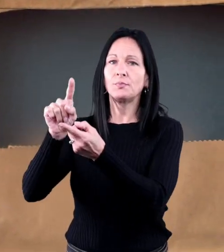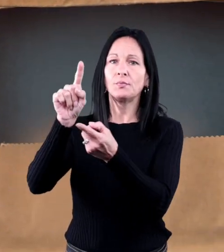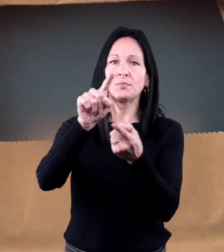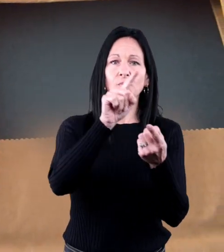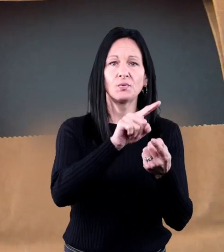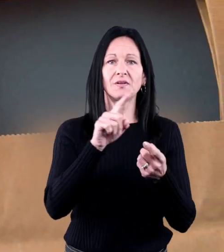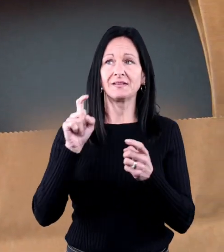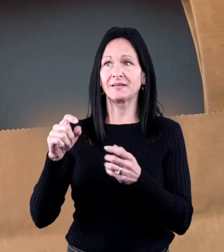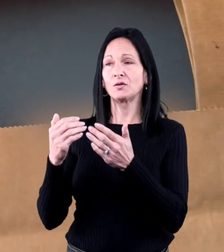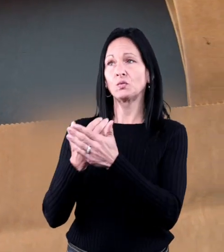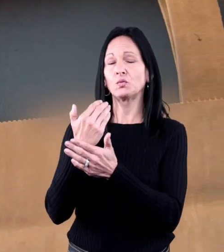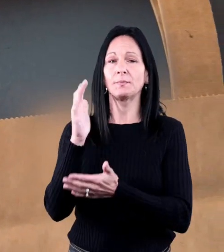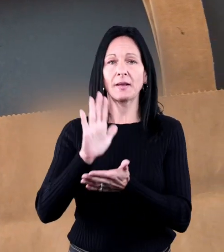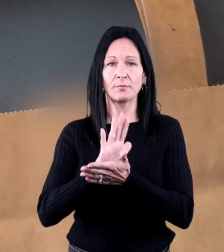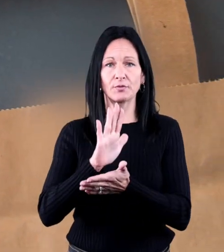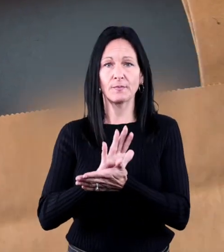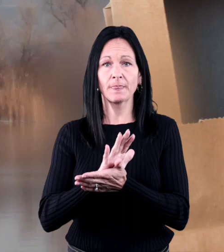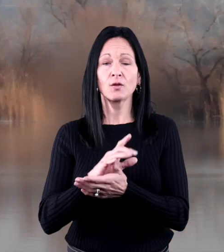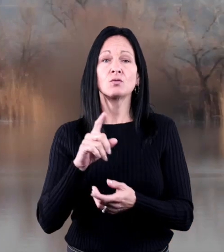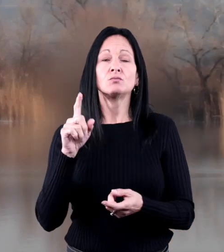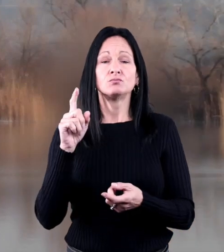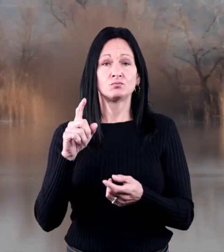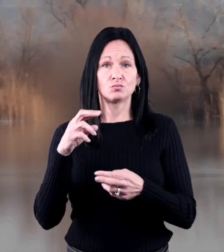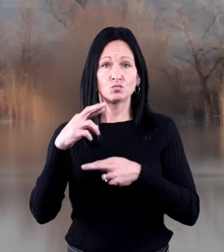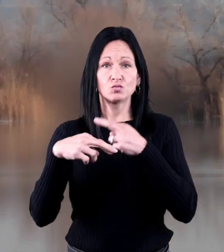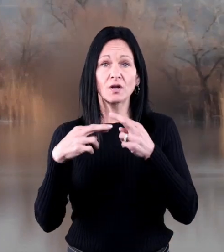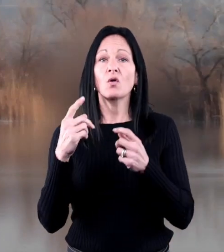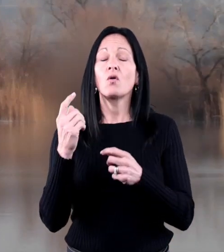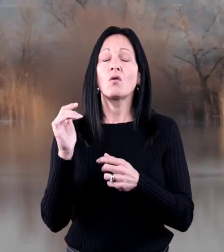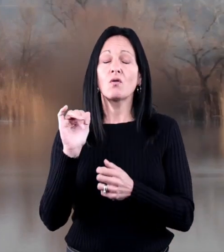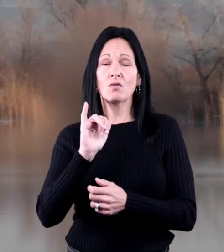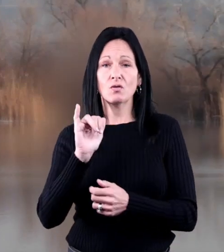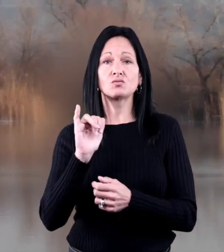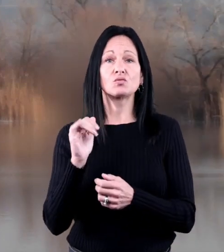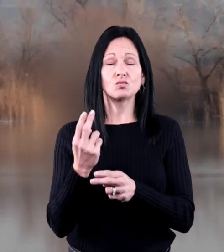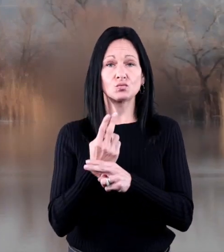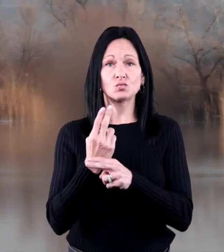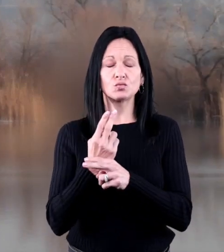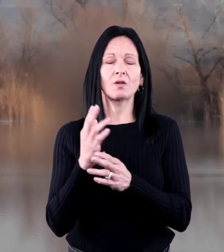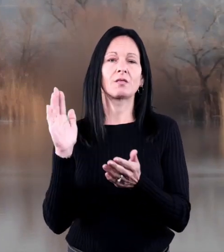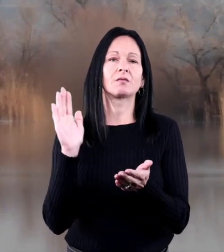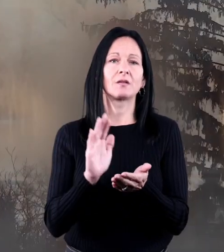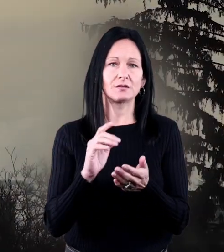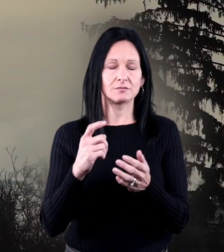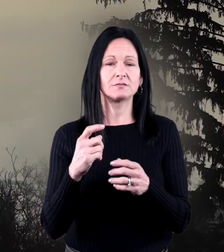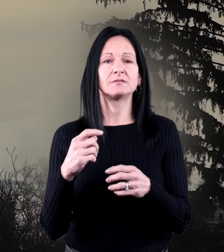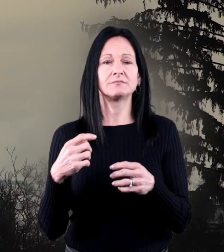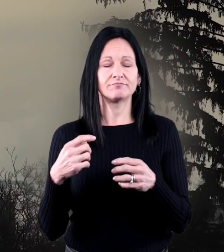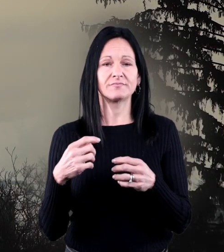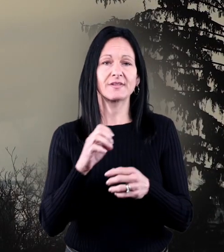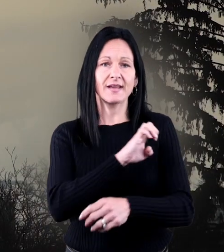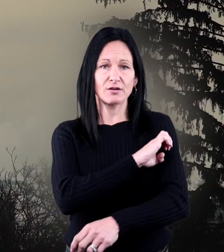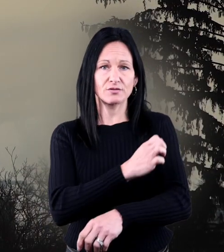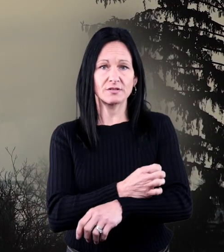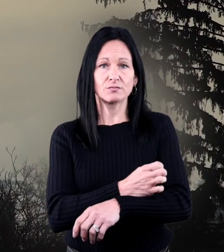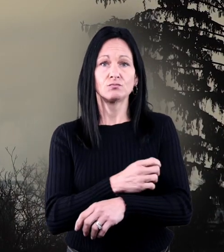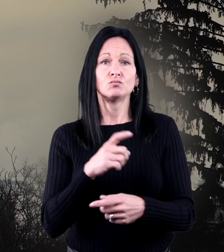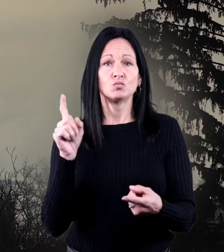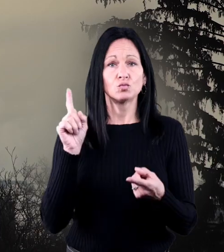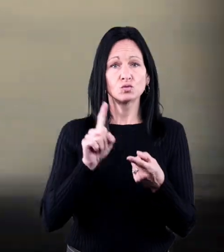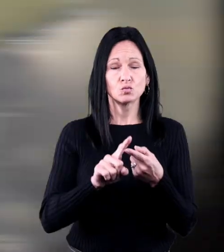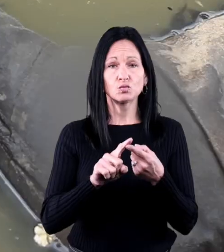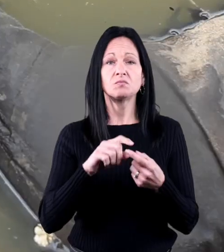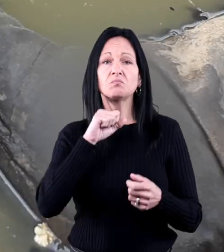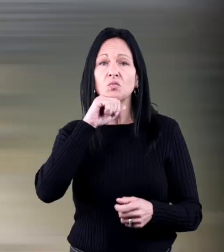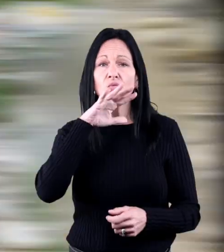are needed to create new paper. Recycling also uses less energy. It reduces pollution in the air,